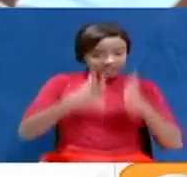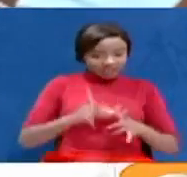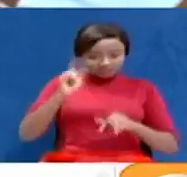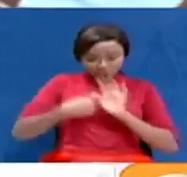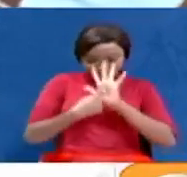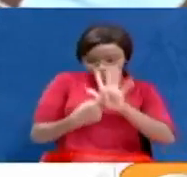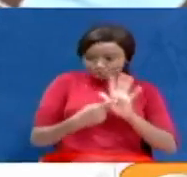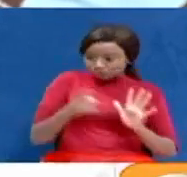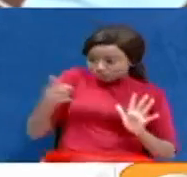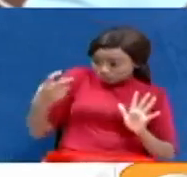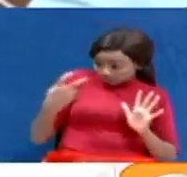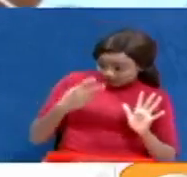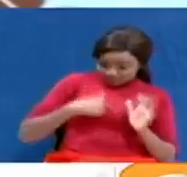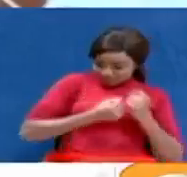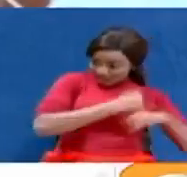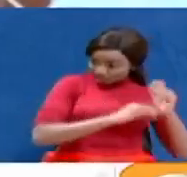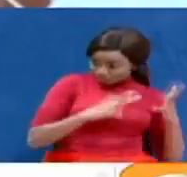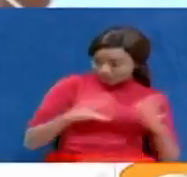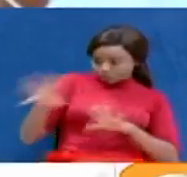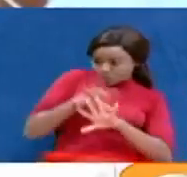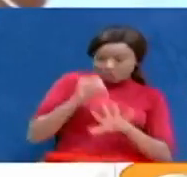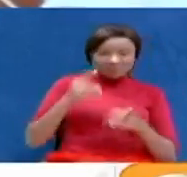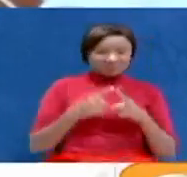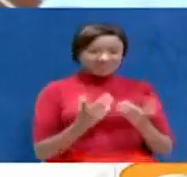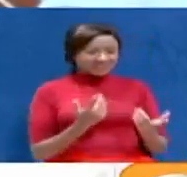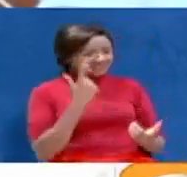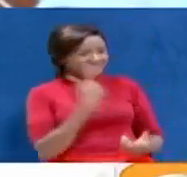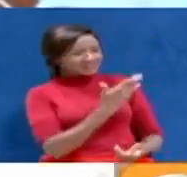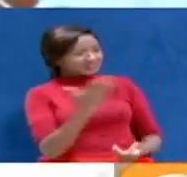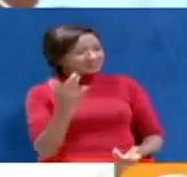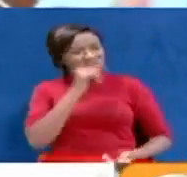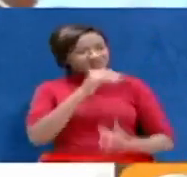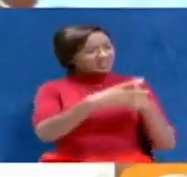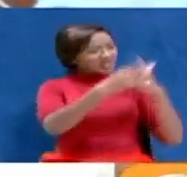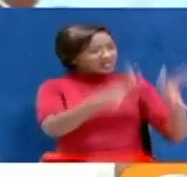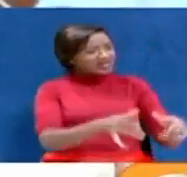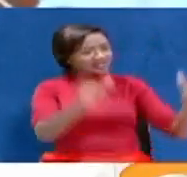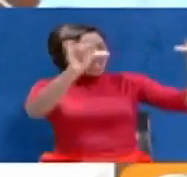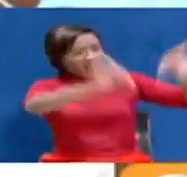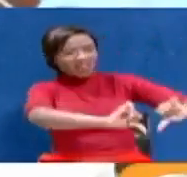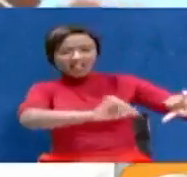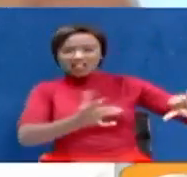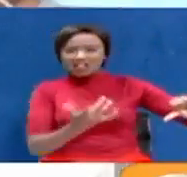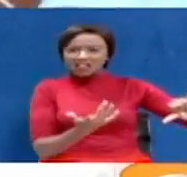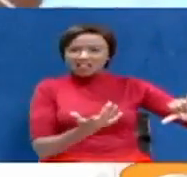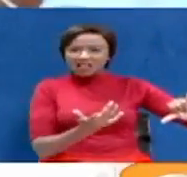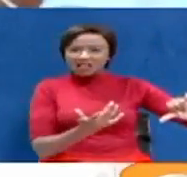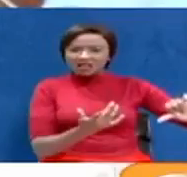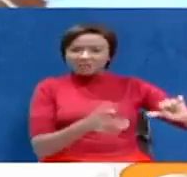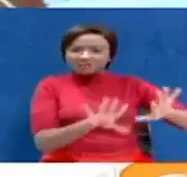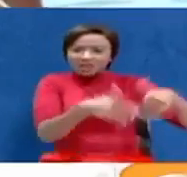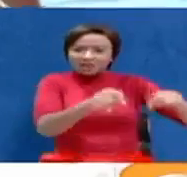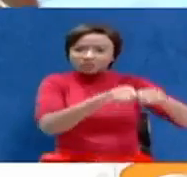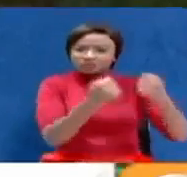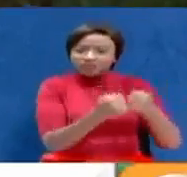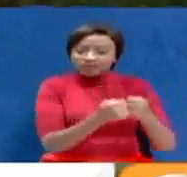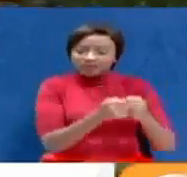of how to do that. Yet, there is leadership that is setting an example of how to break the